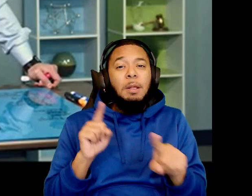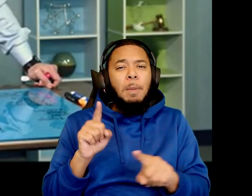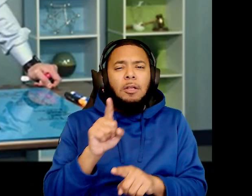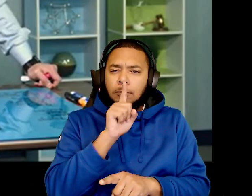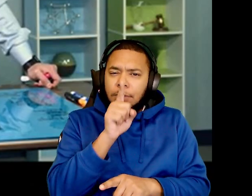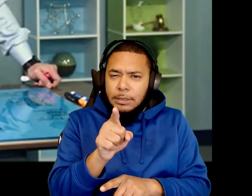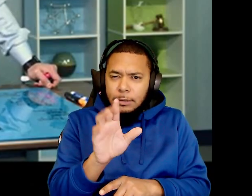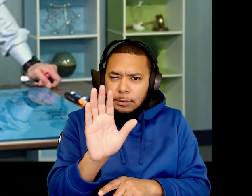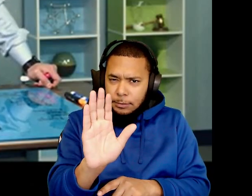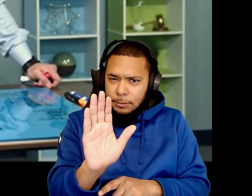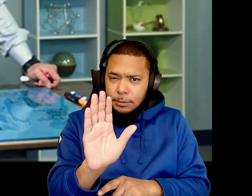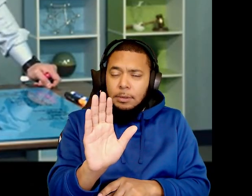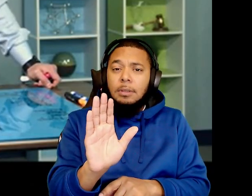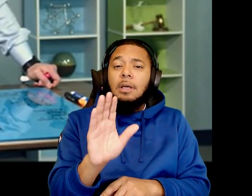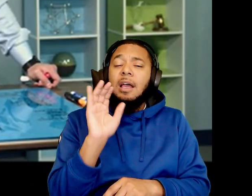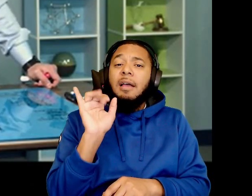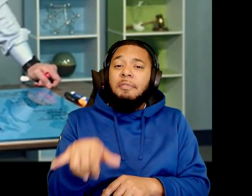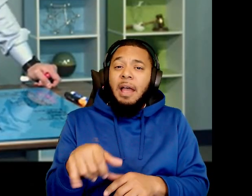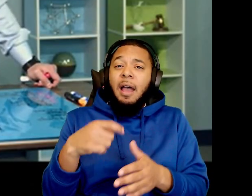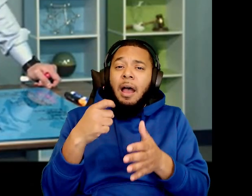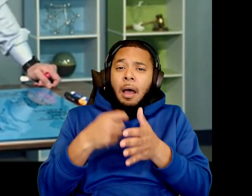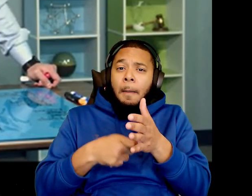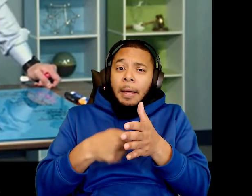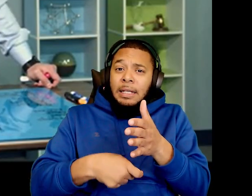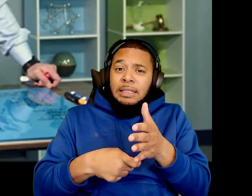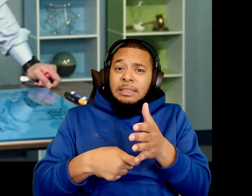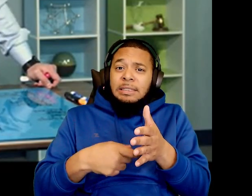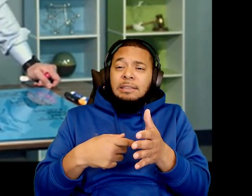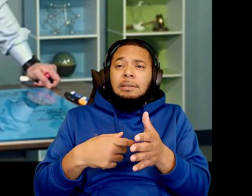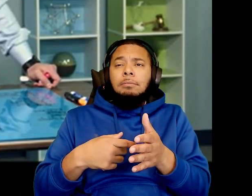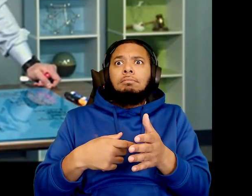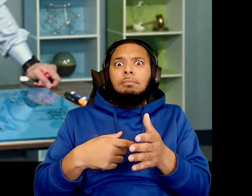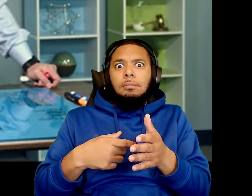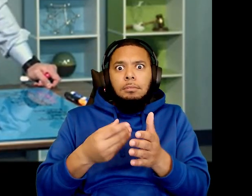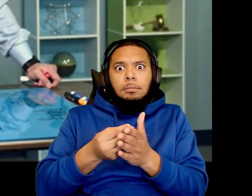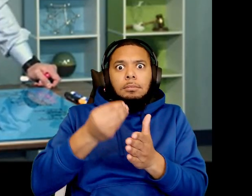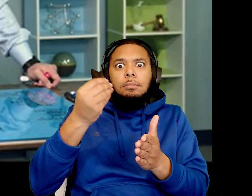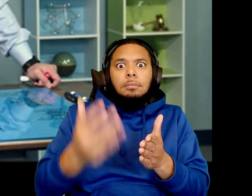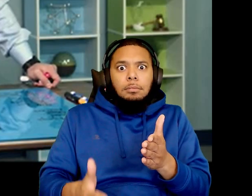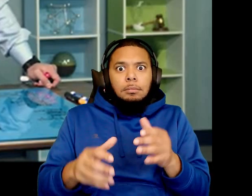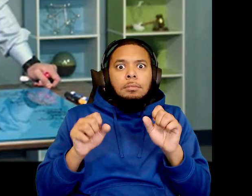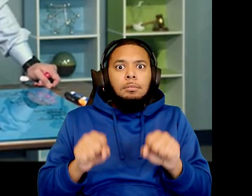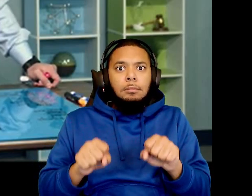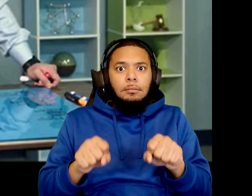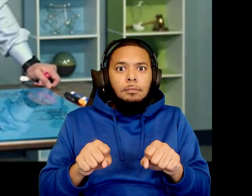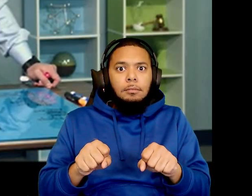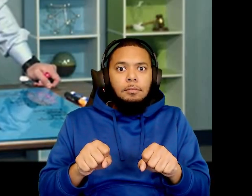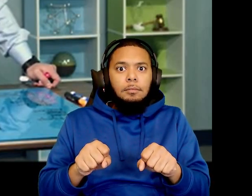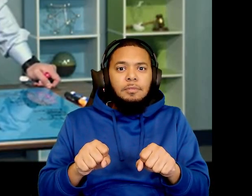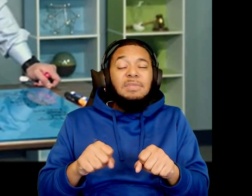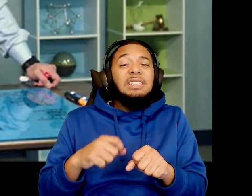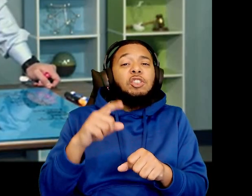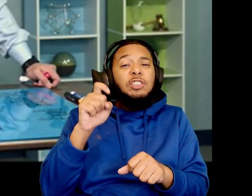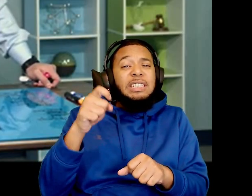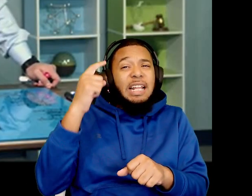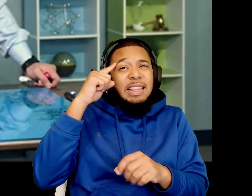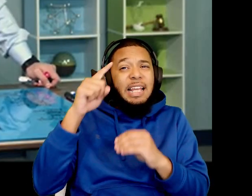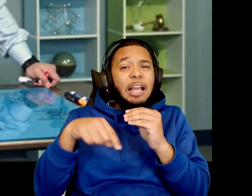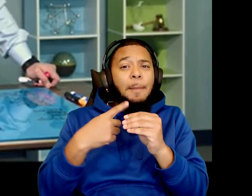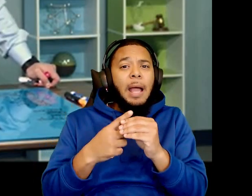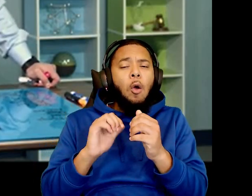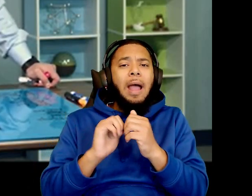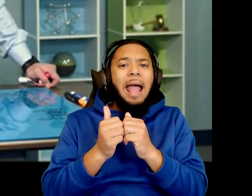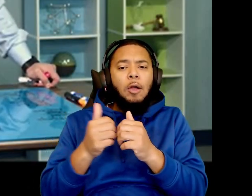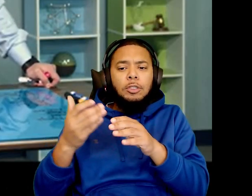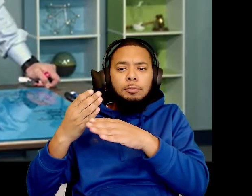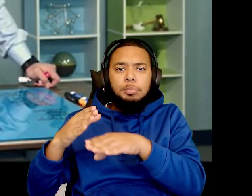issue is that these expenses can be really, really expensive. And you need to think about prorating them over the year so you can understand